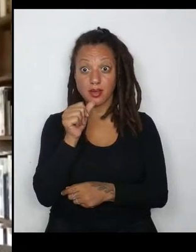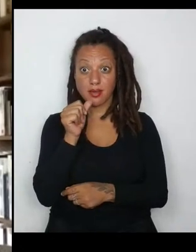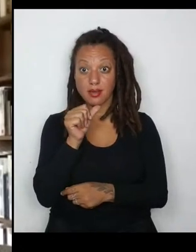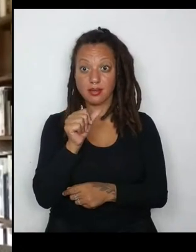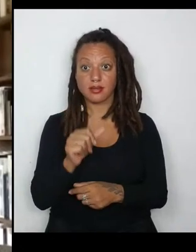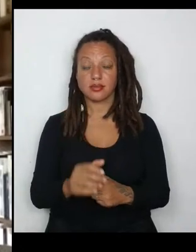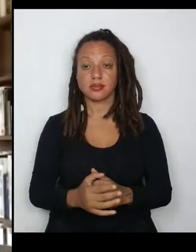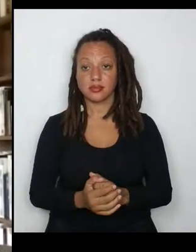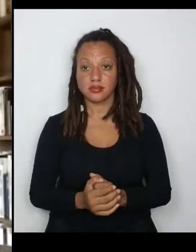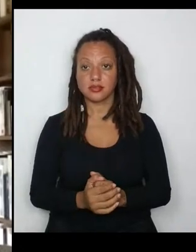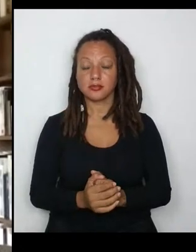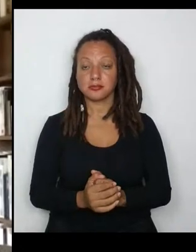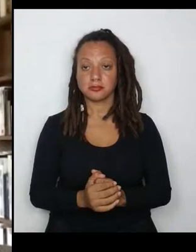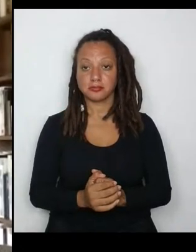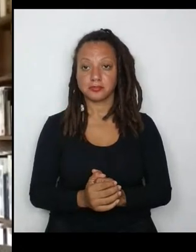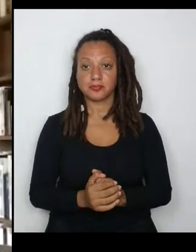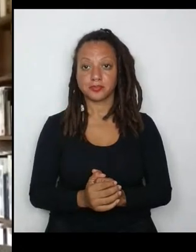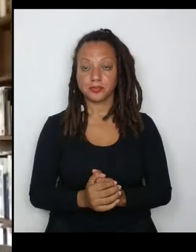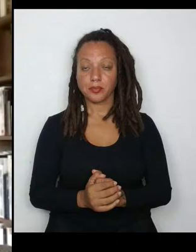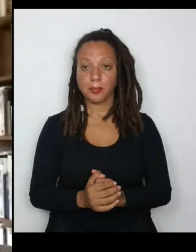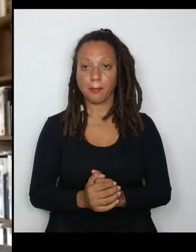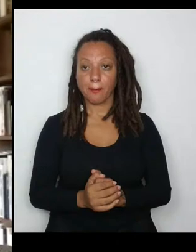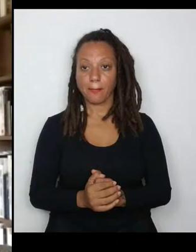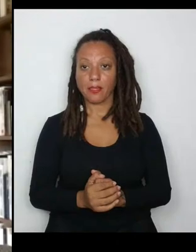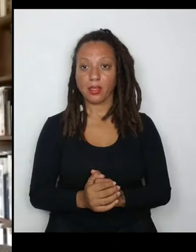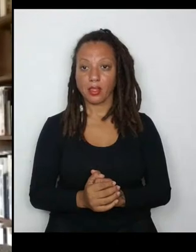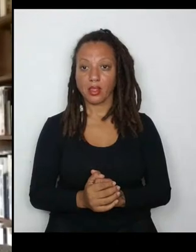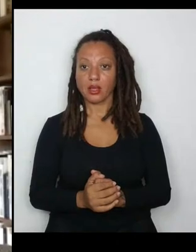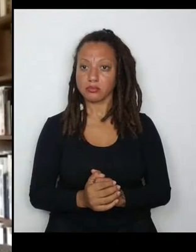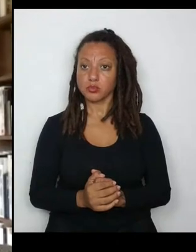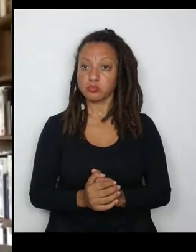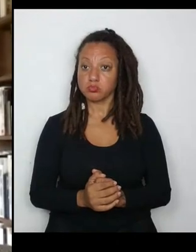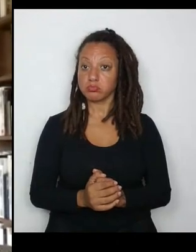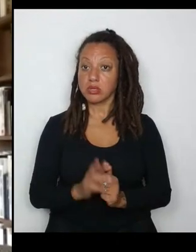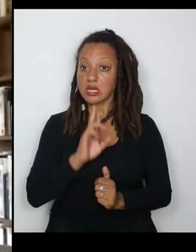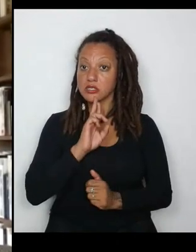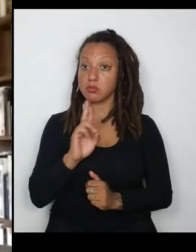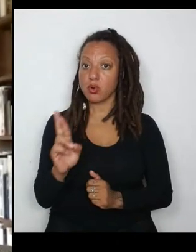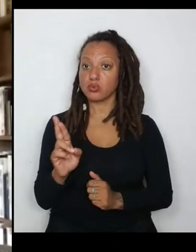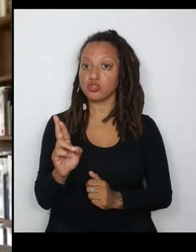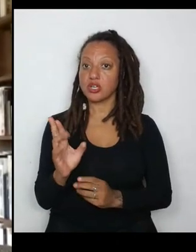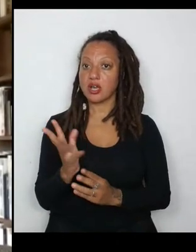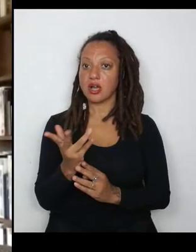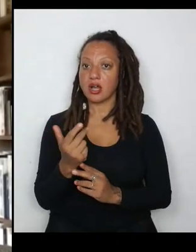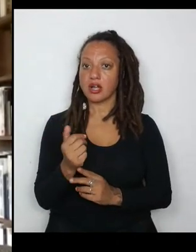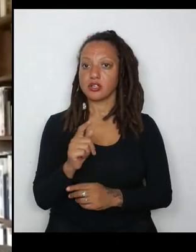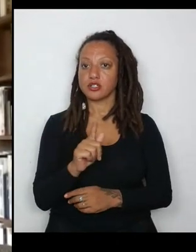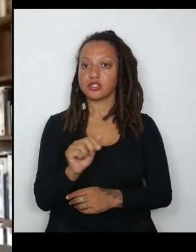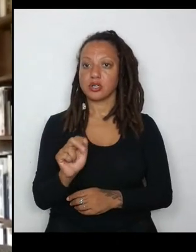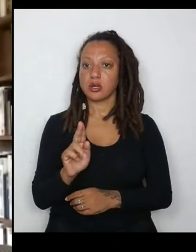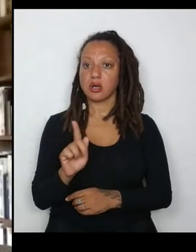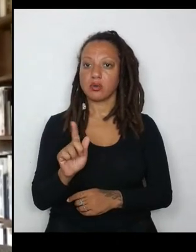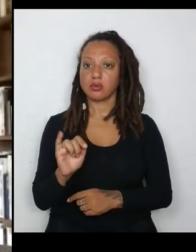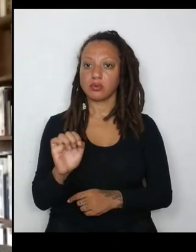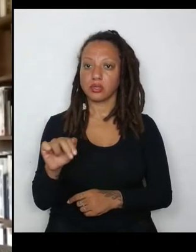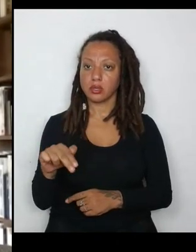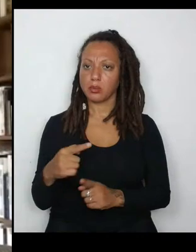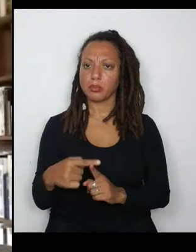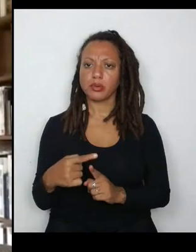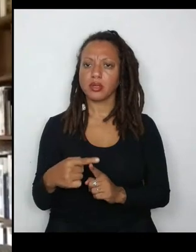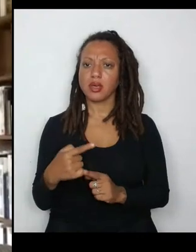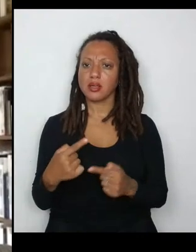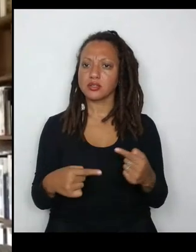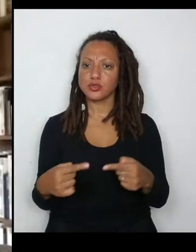indicates why this is an important ongoing conversation and a dialogue as you said and there are